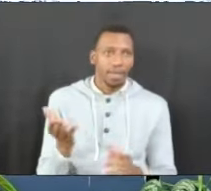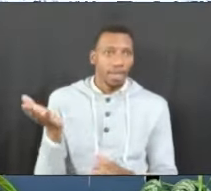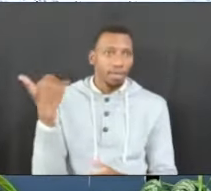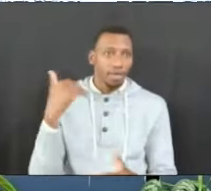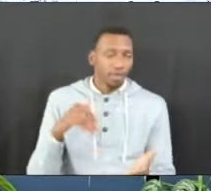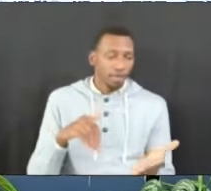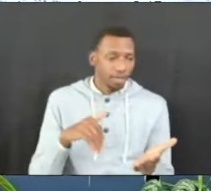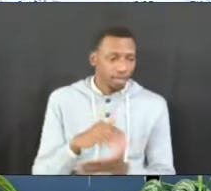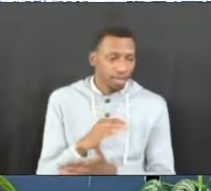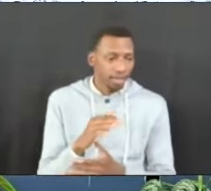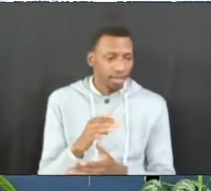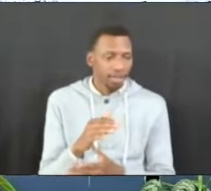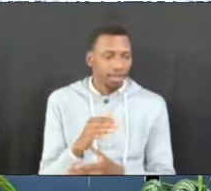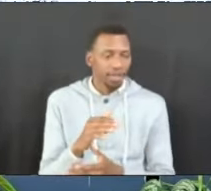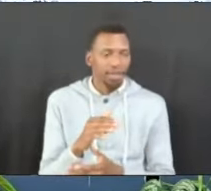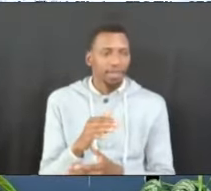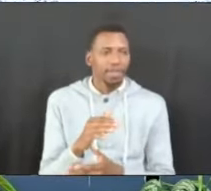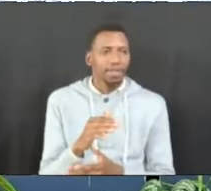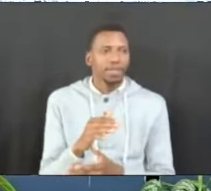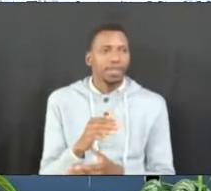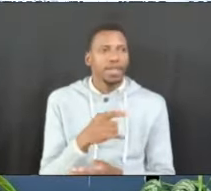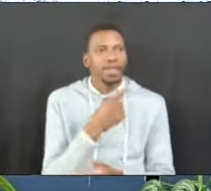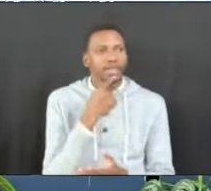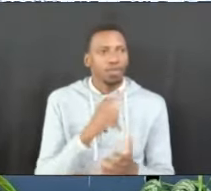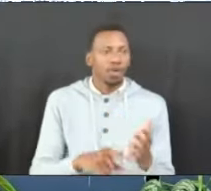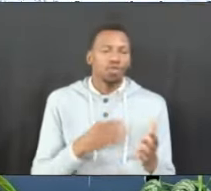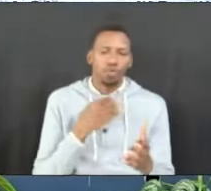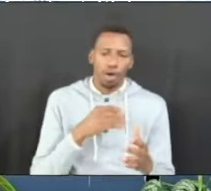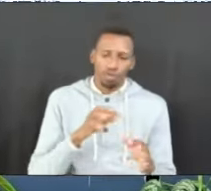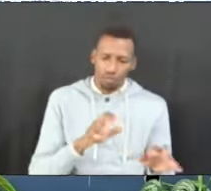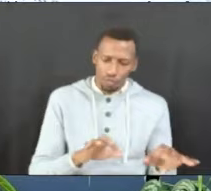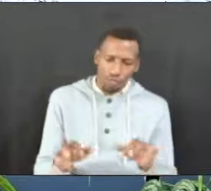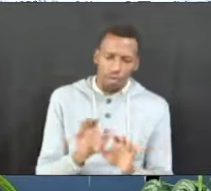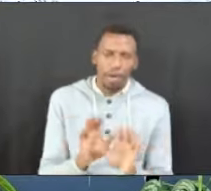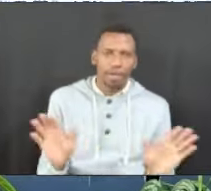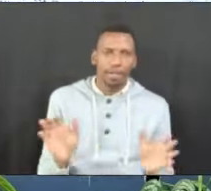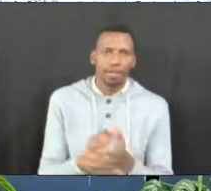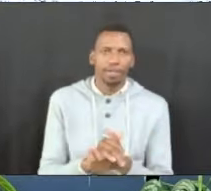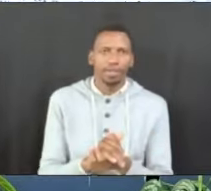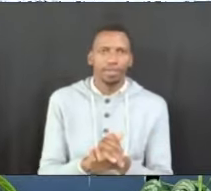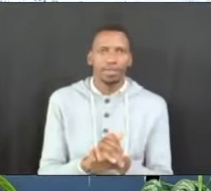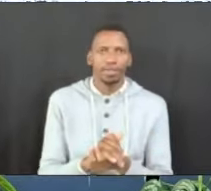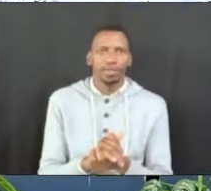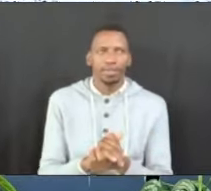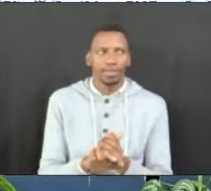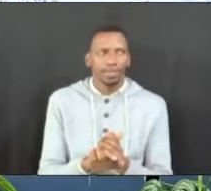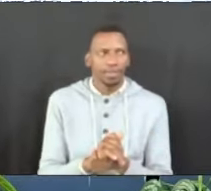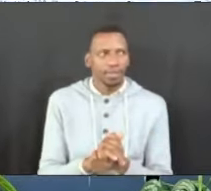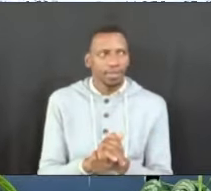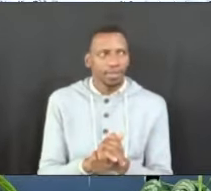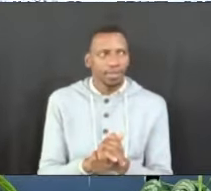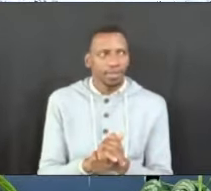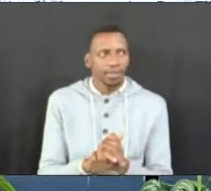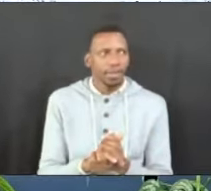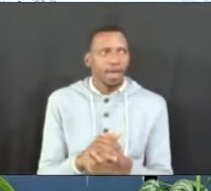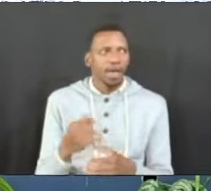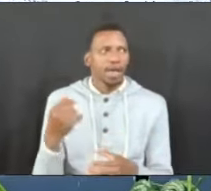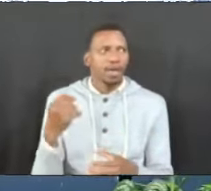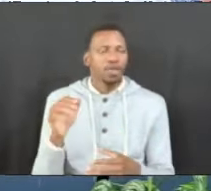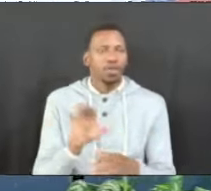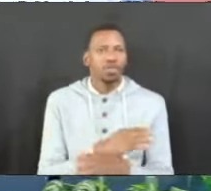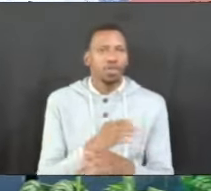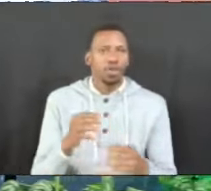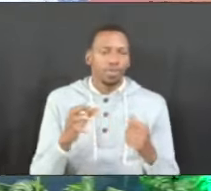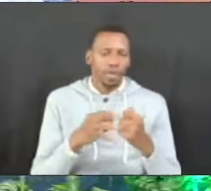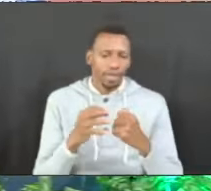for me, but he insists he wants to play live. I don't believe. Hymn number 86. And